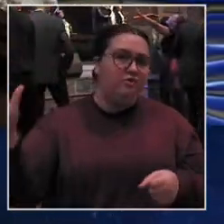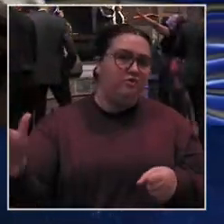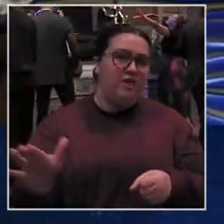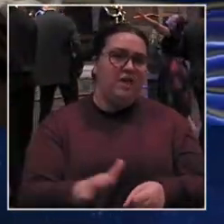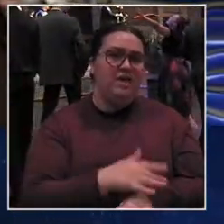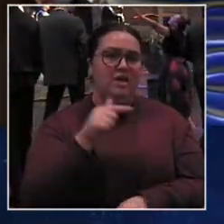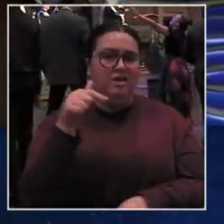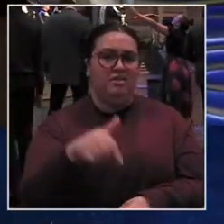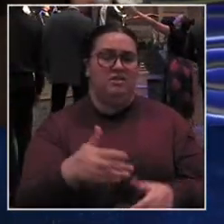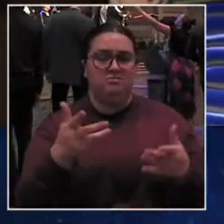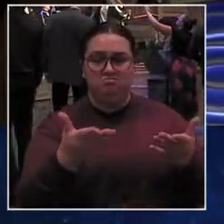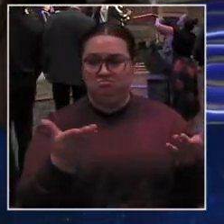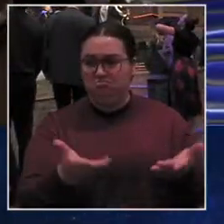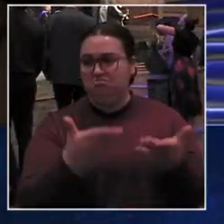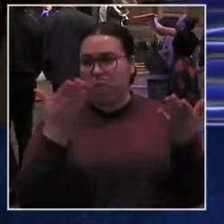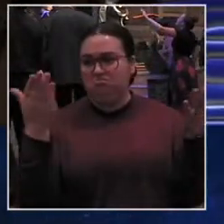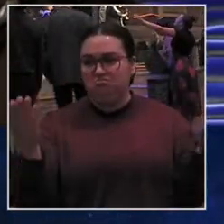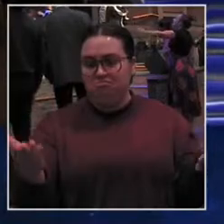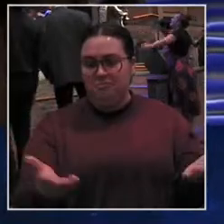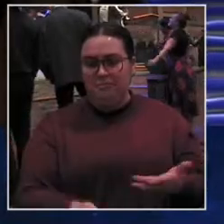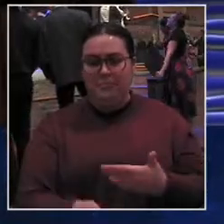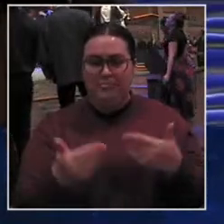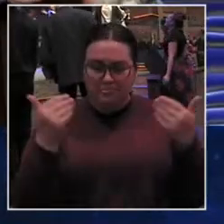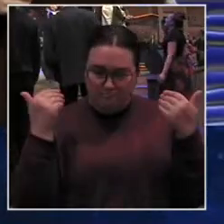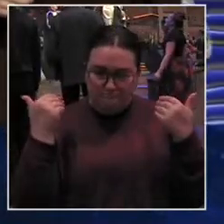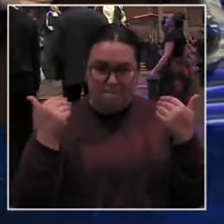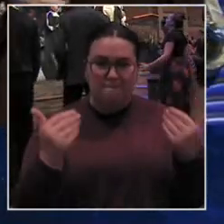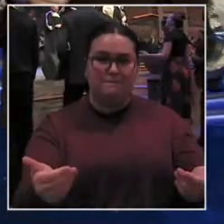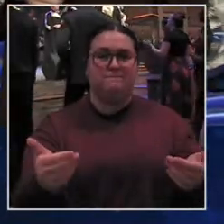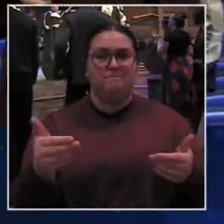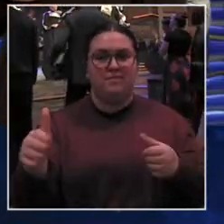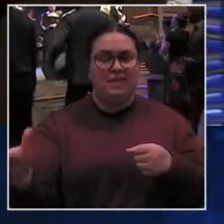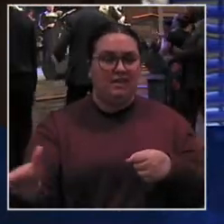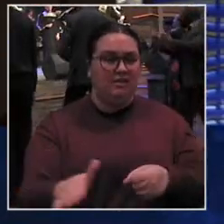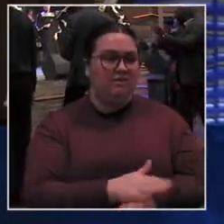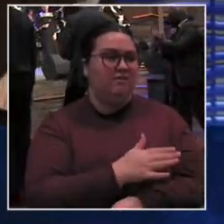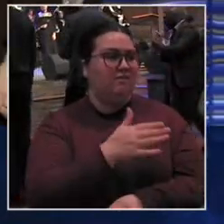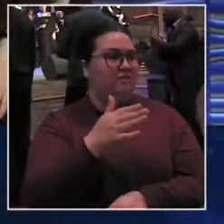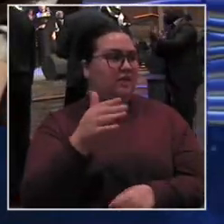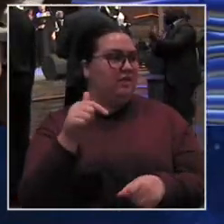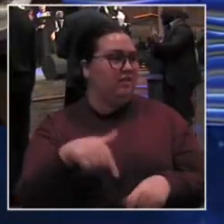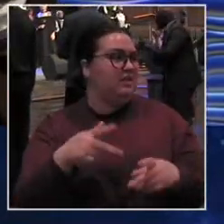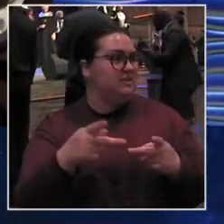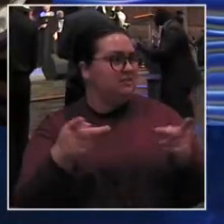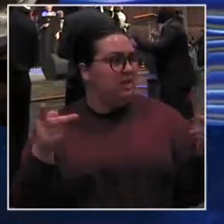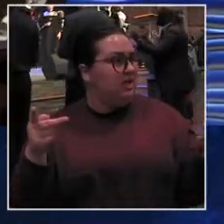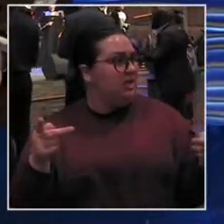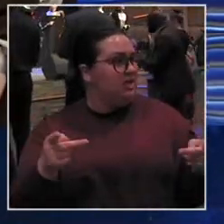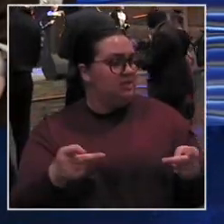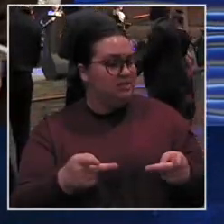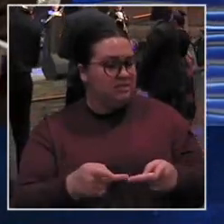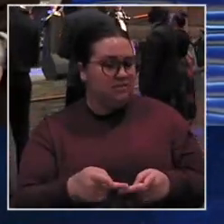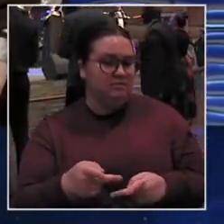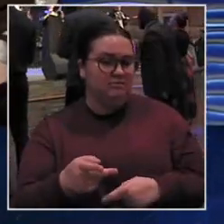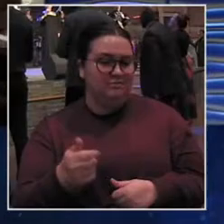you fill the room. God, just fill this room.